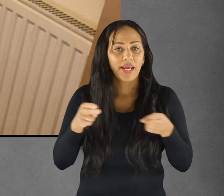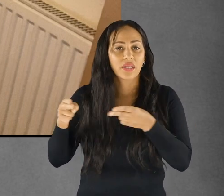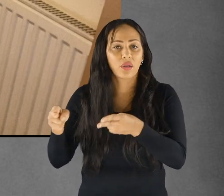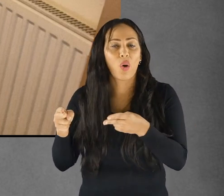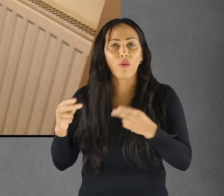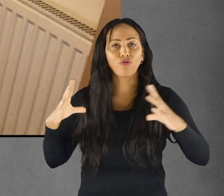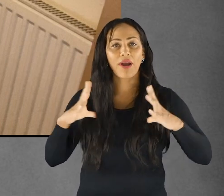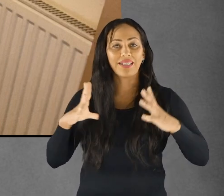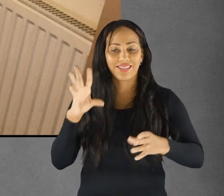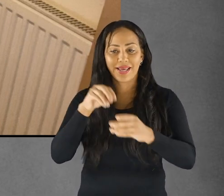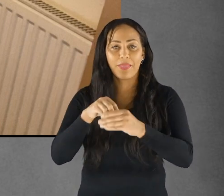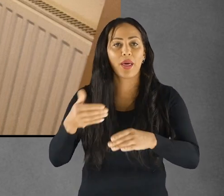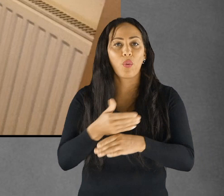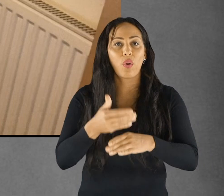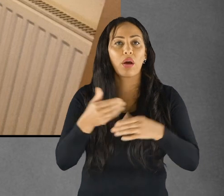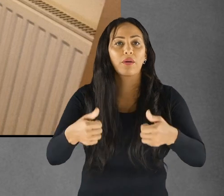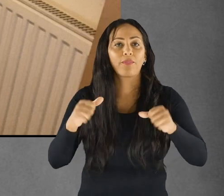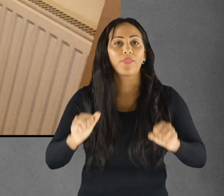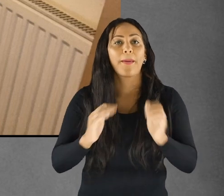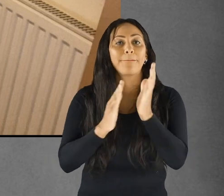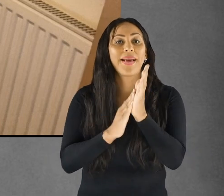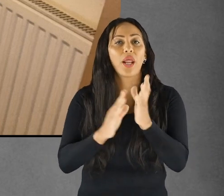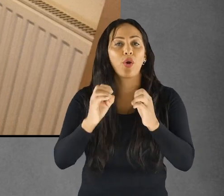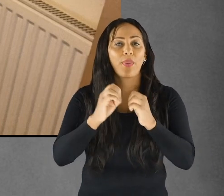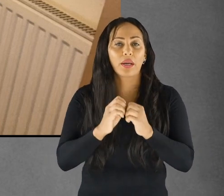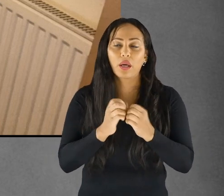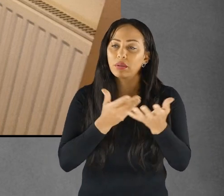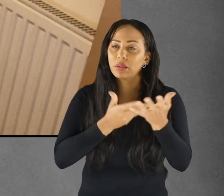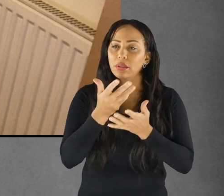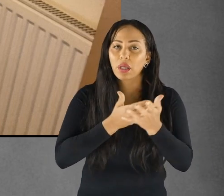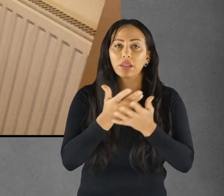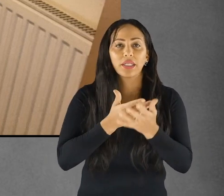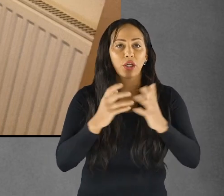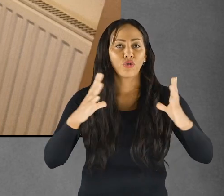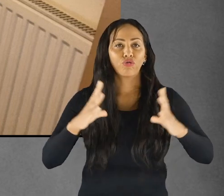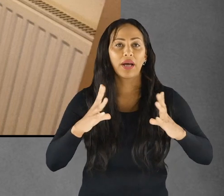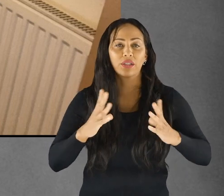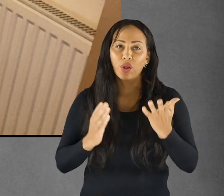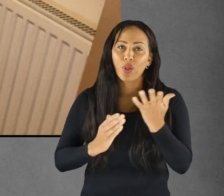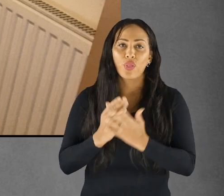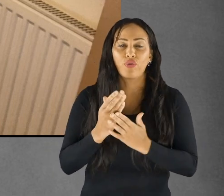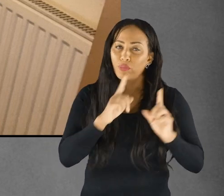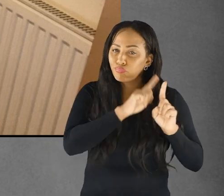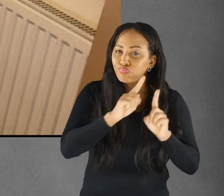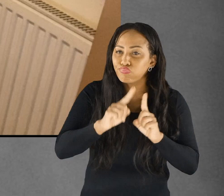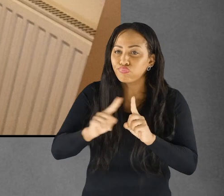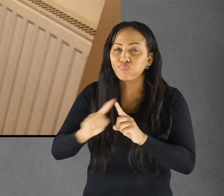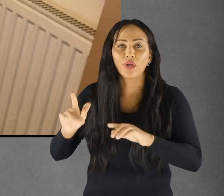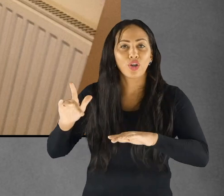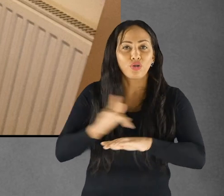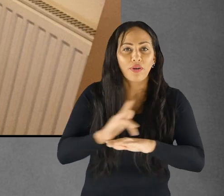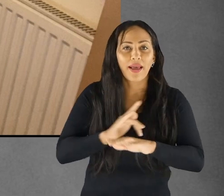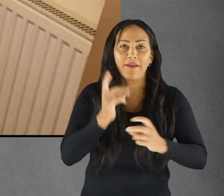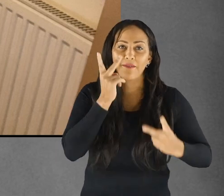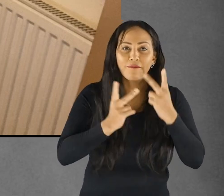their performative practices. Melo Baku discusses rest across a multifarious career, straddling visual